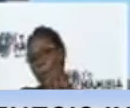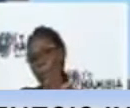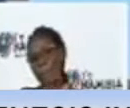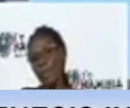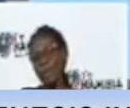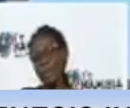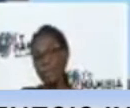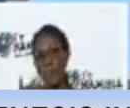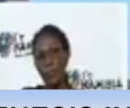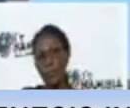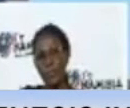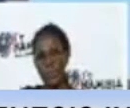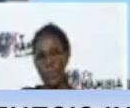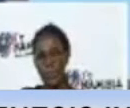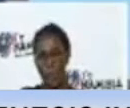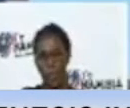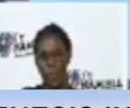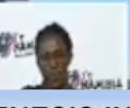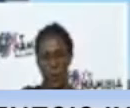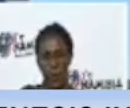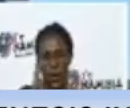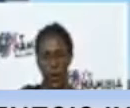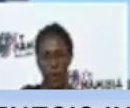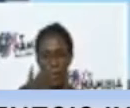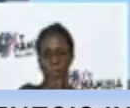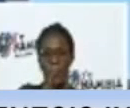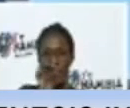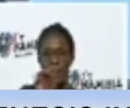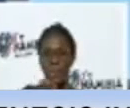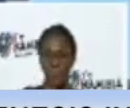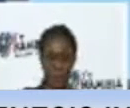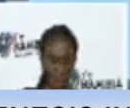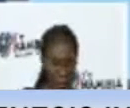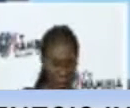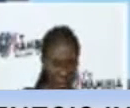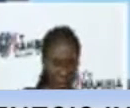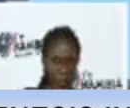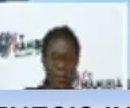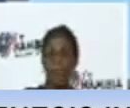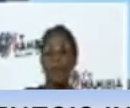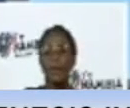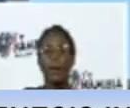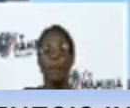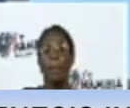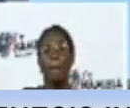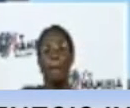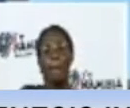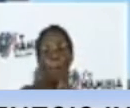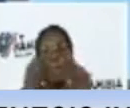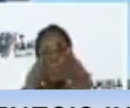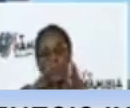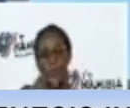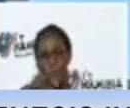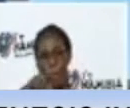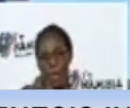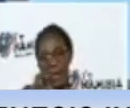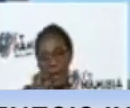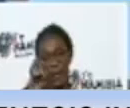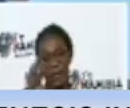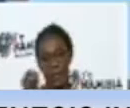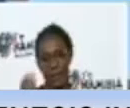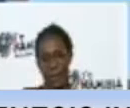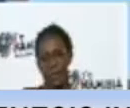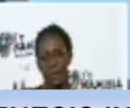fundamental principles of press freedom, evaluate press freedom around the world, defend